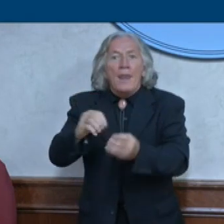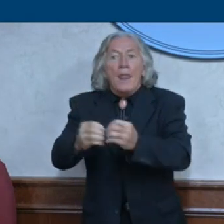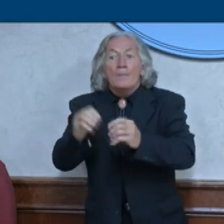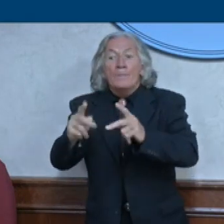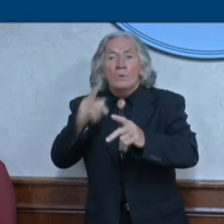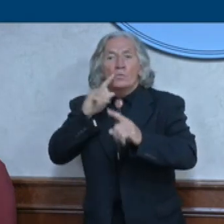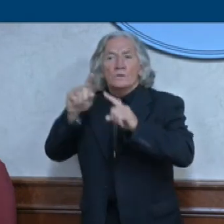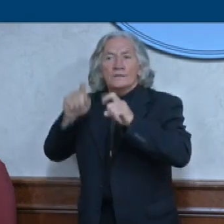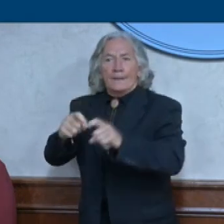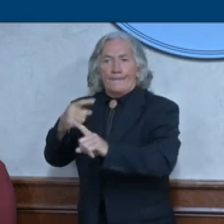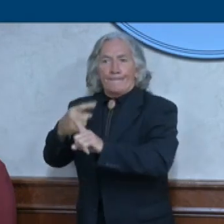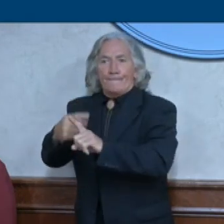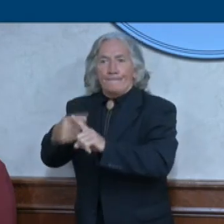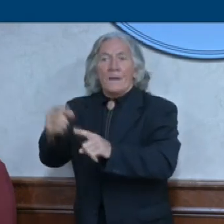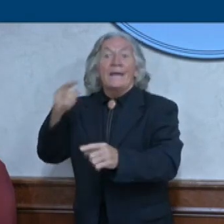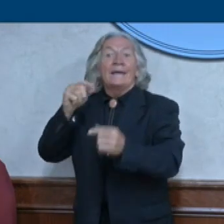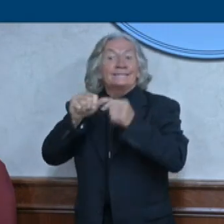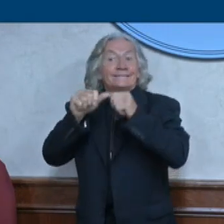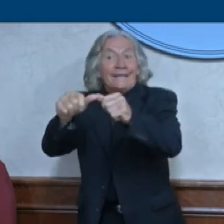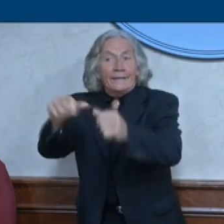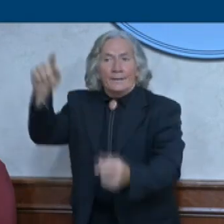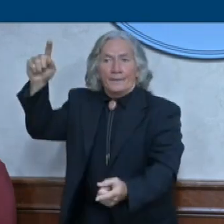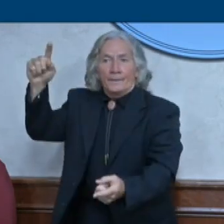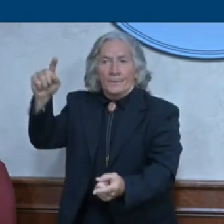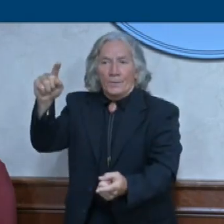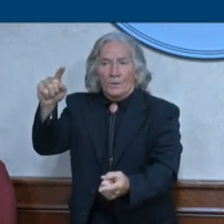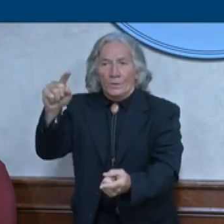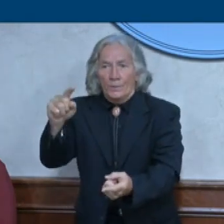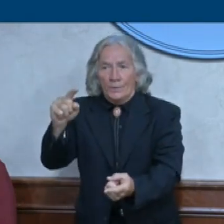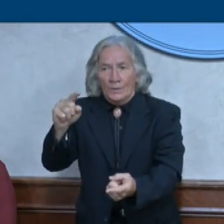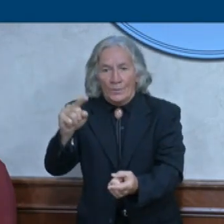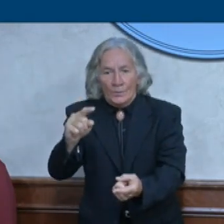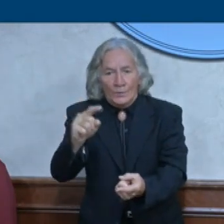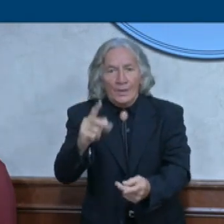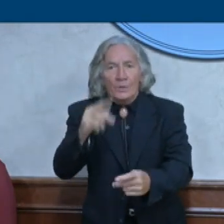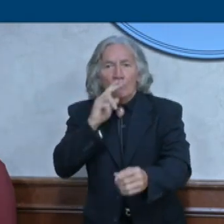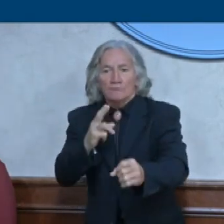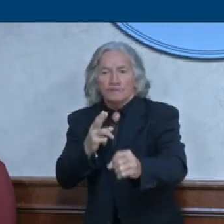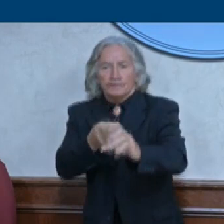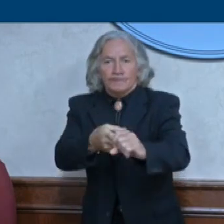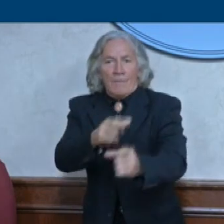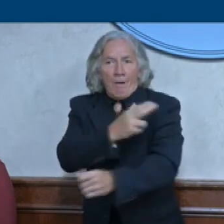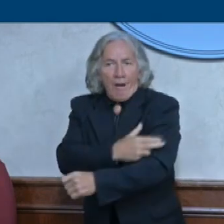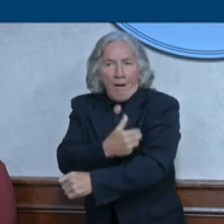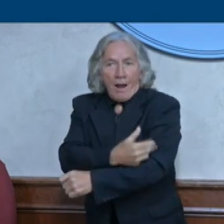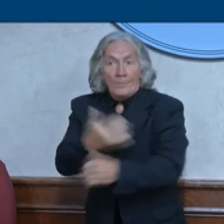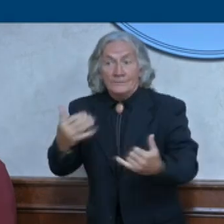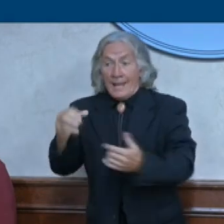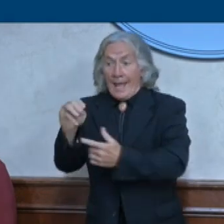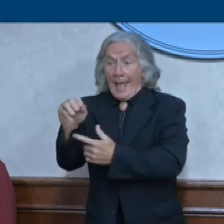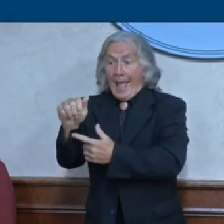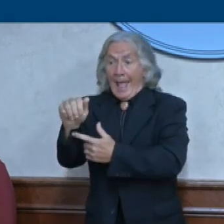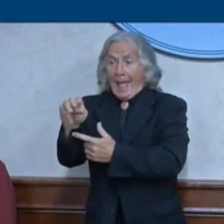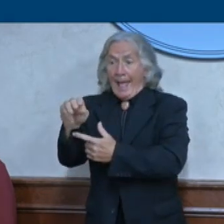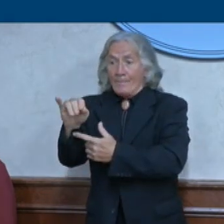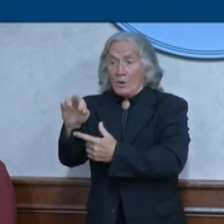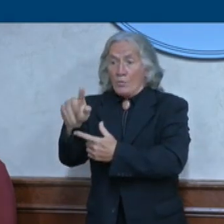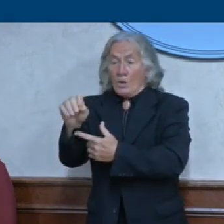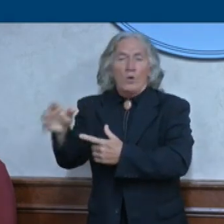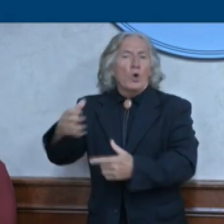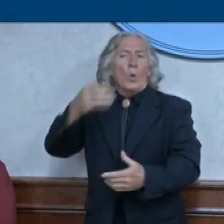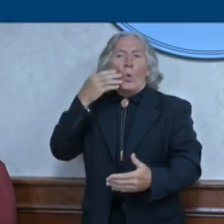people testing positive. There has been a steady decline in the number of people who are hospitalized. And so Amarillo is an